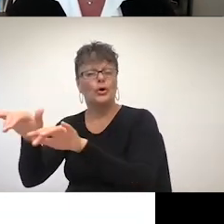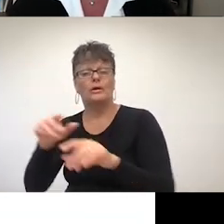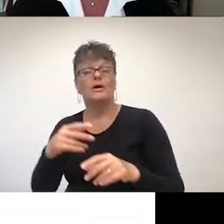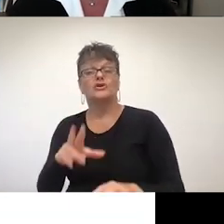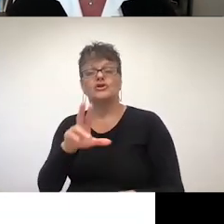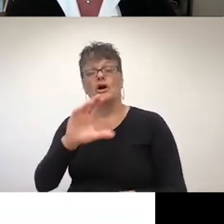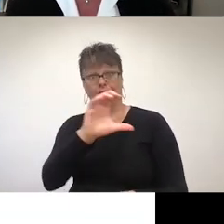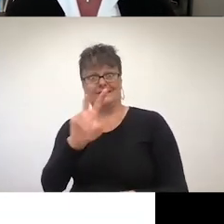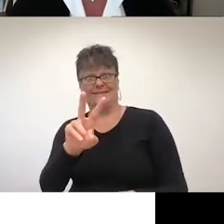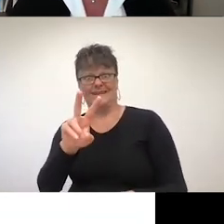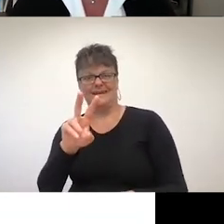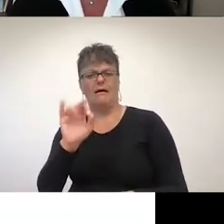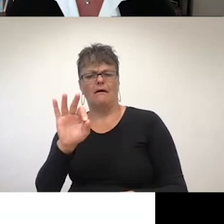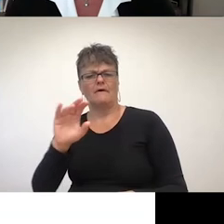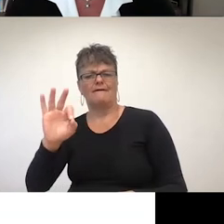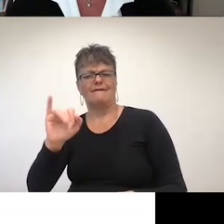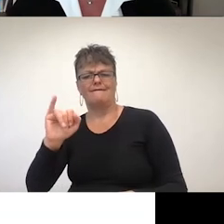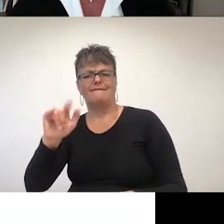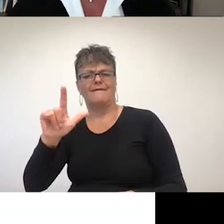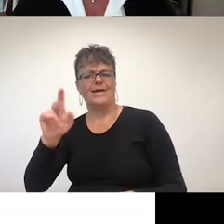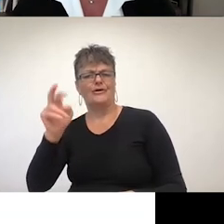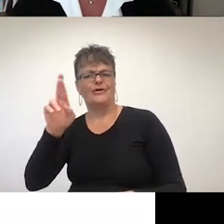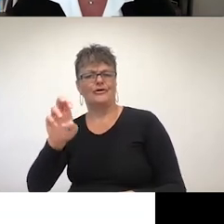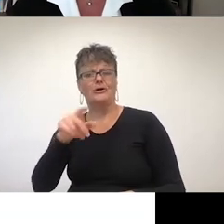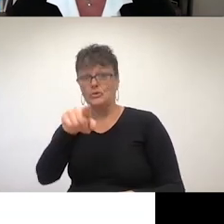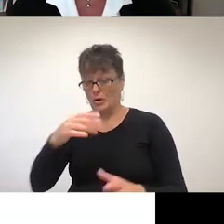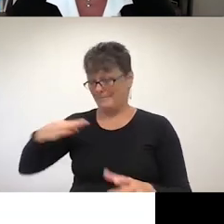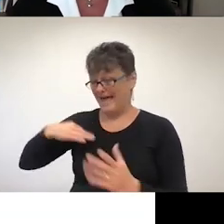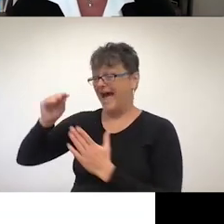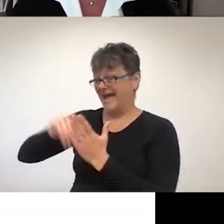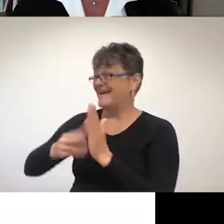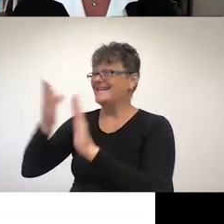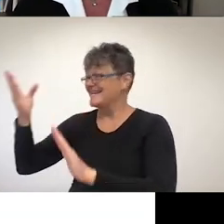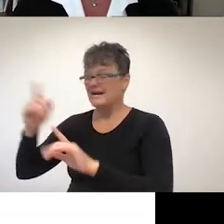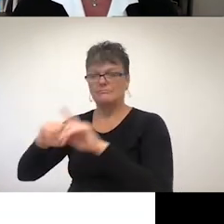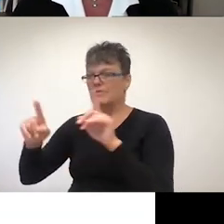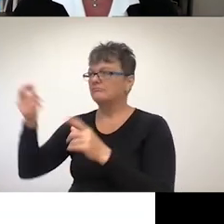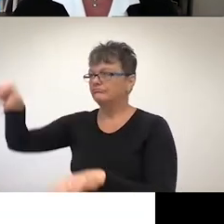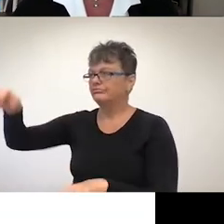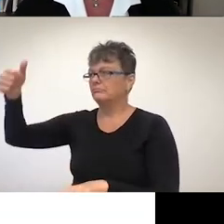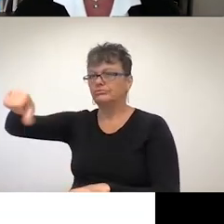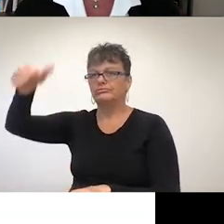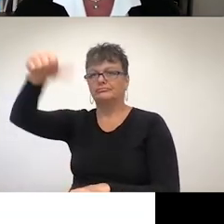that weren't awarded, projects that were not funded, schools that rejected my application. You can kind of have fun with it. Again, you want to be